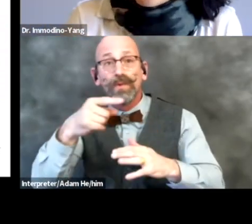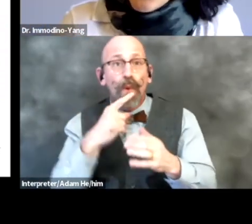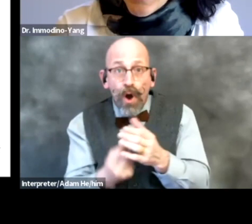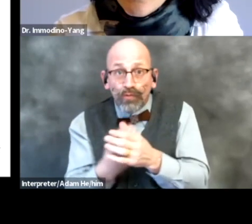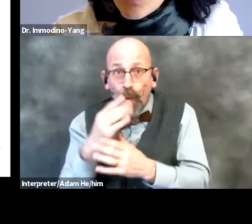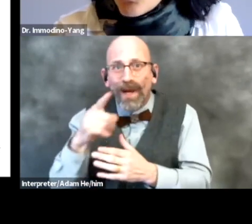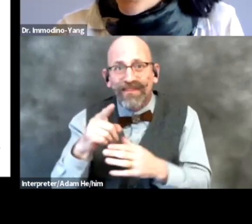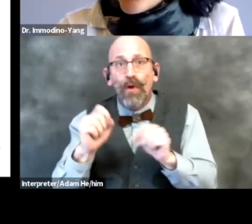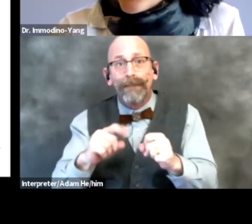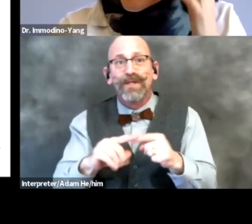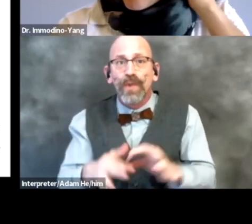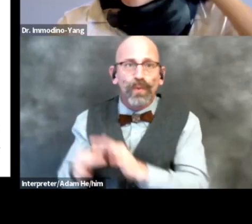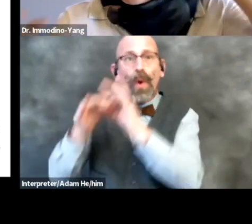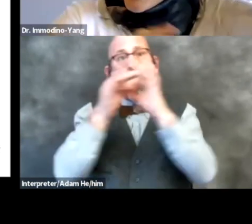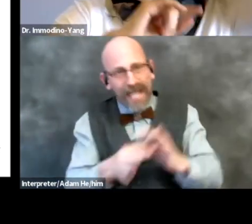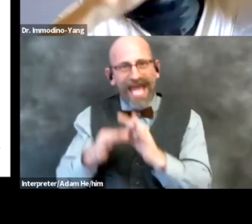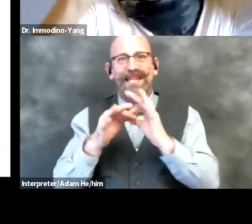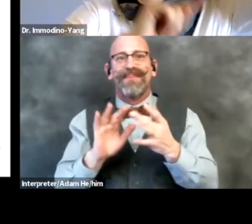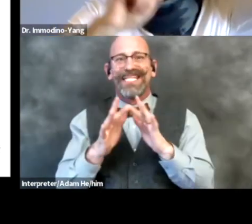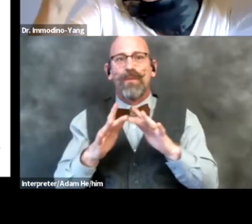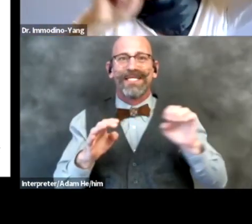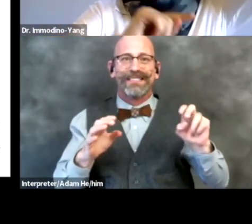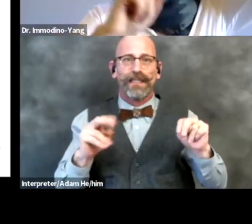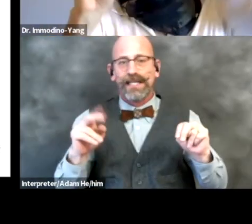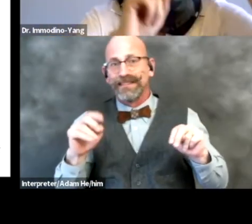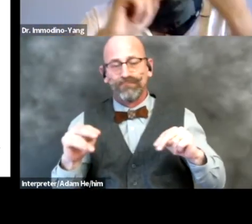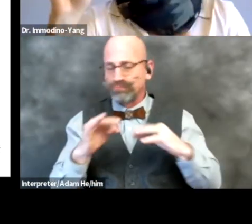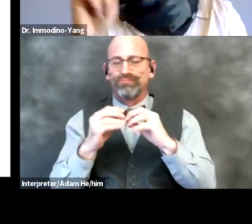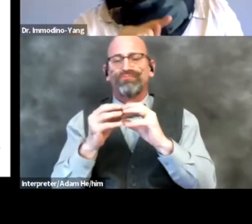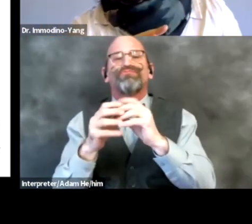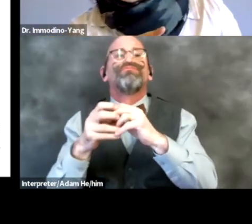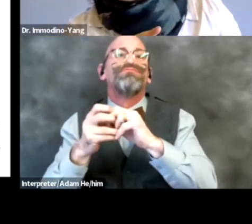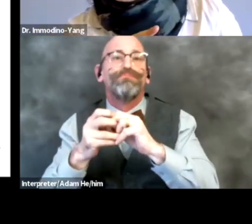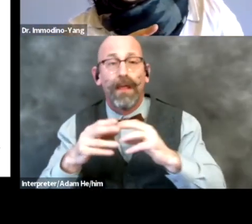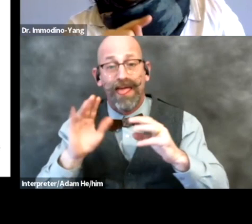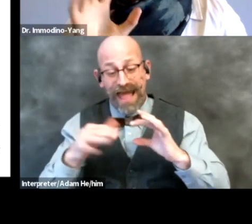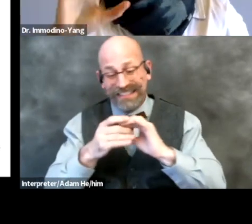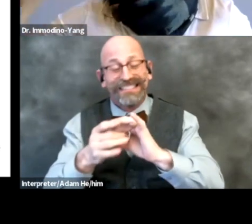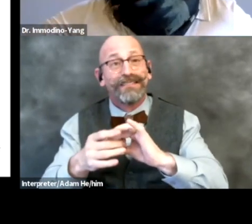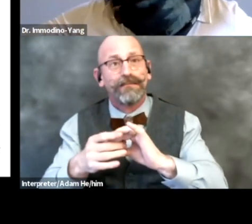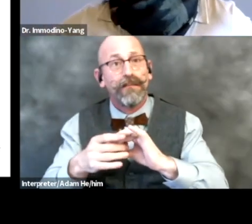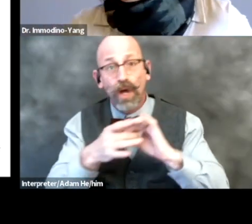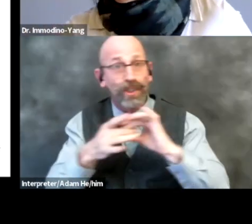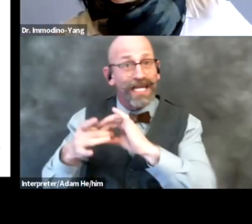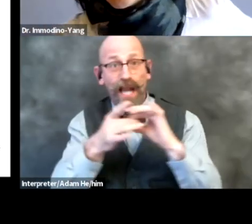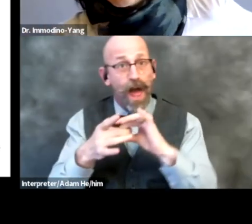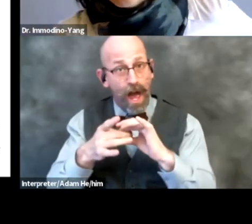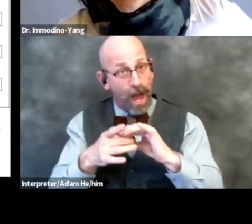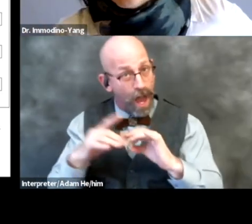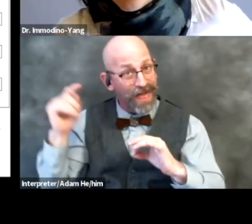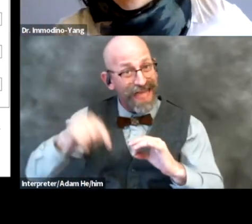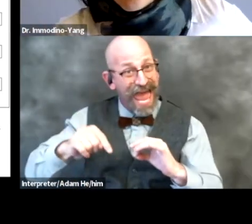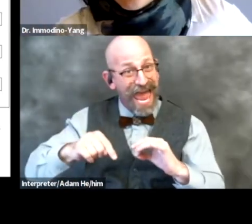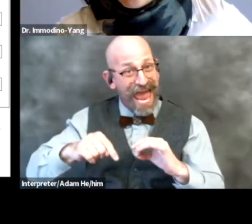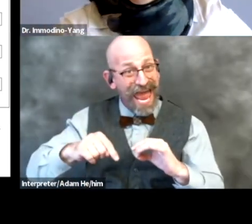other. And then what we find is that that coordinated connectivity in turn is predicting young